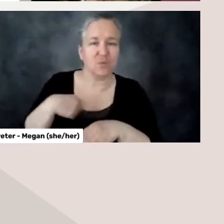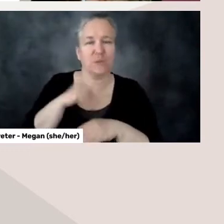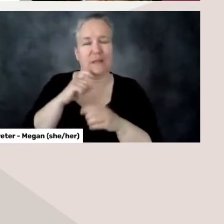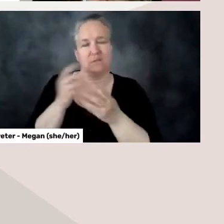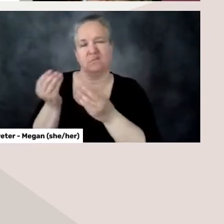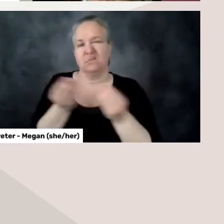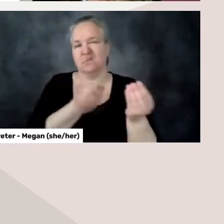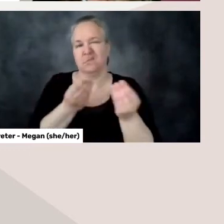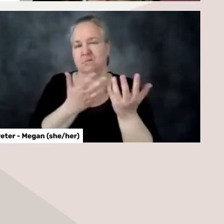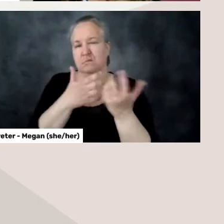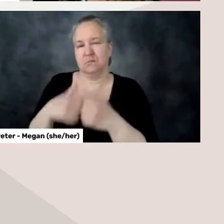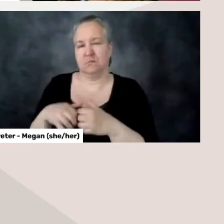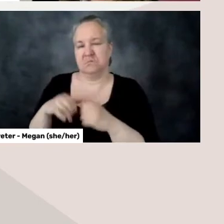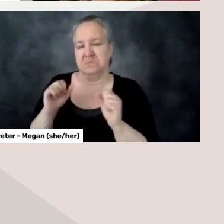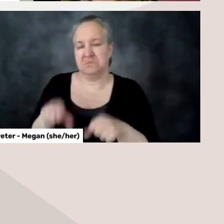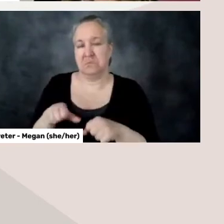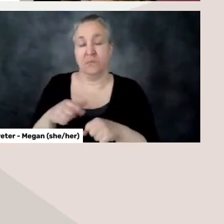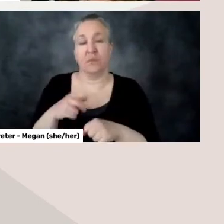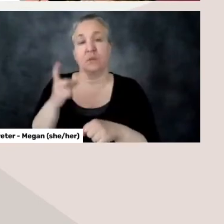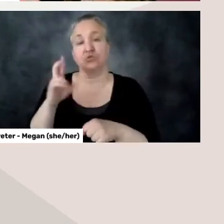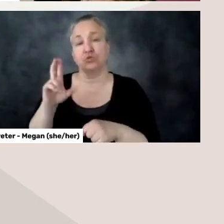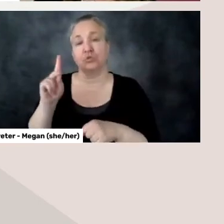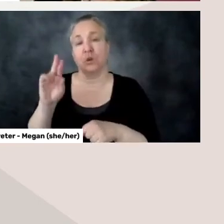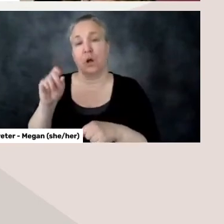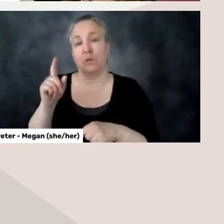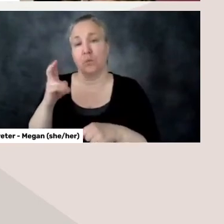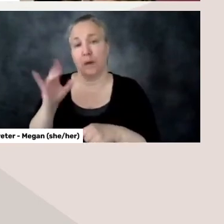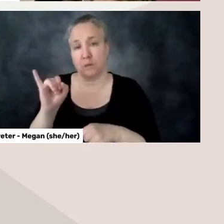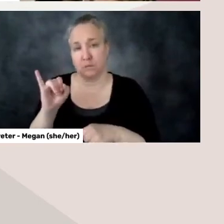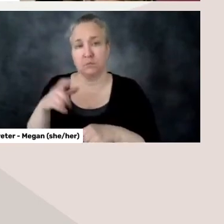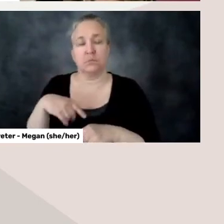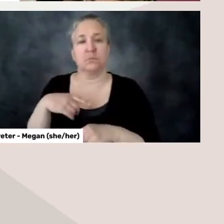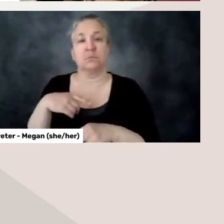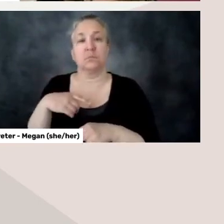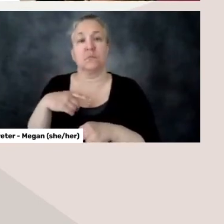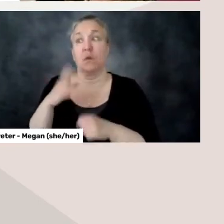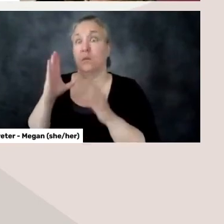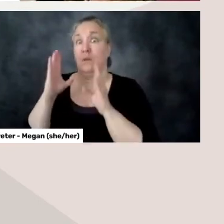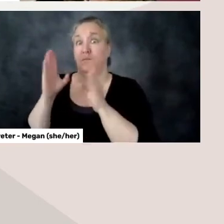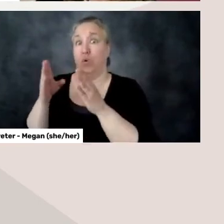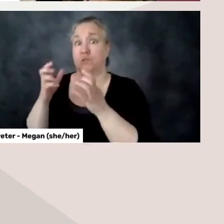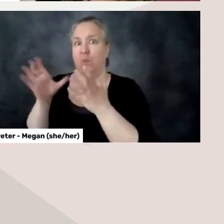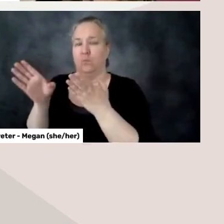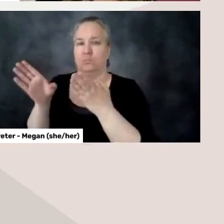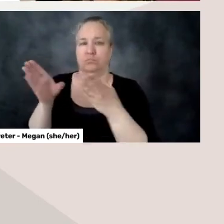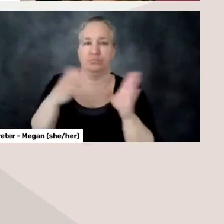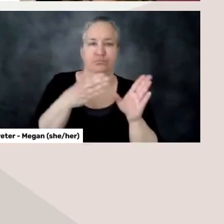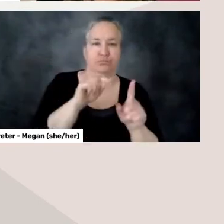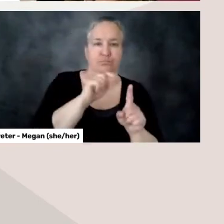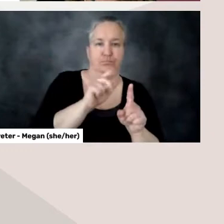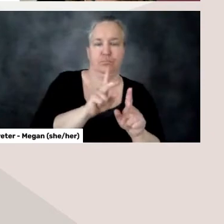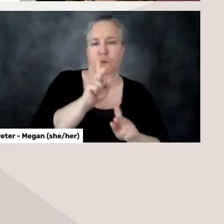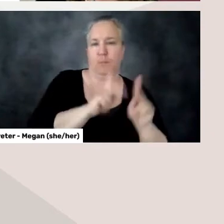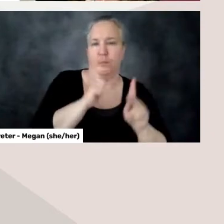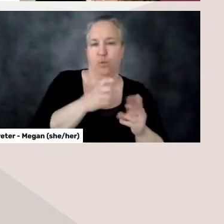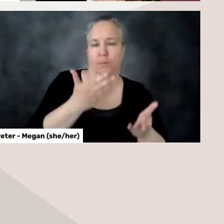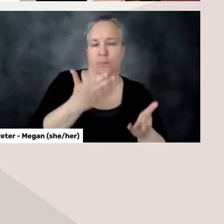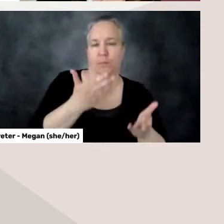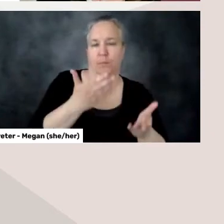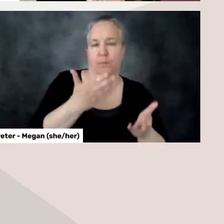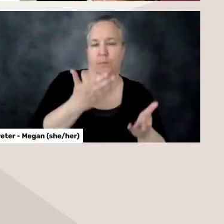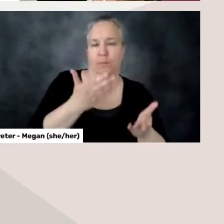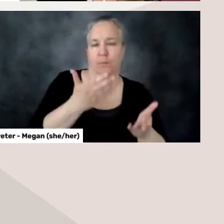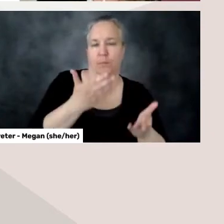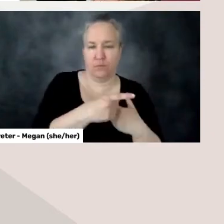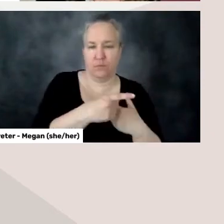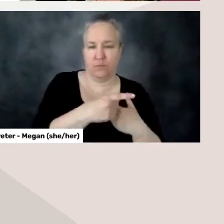that. Dr. Kaklamani, I just want to switch the focus a little bit to people who may have